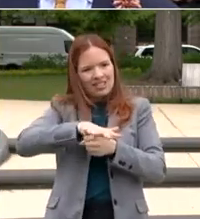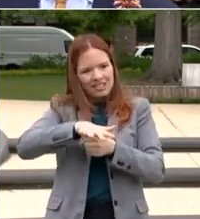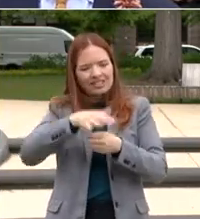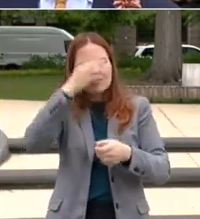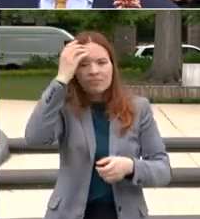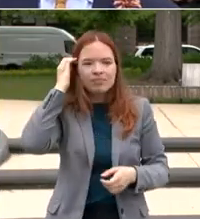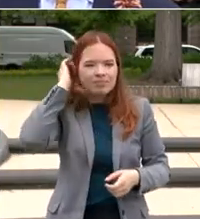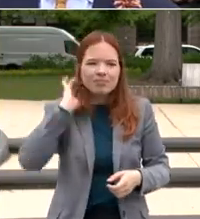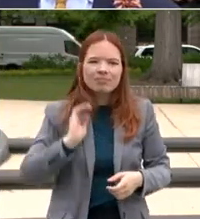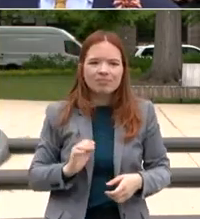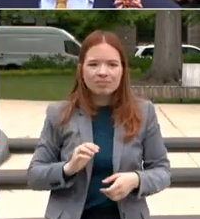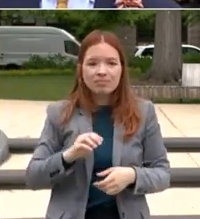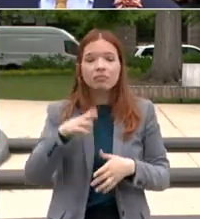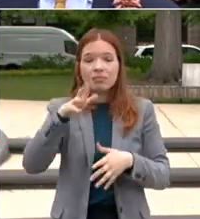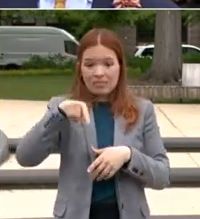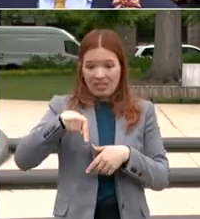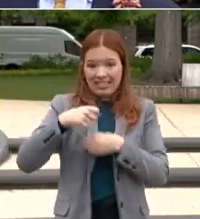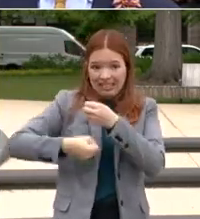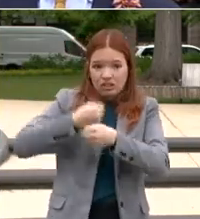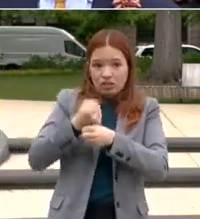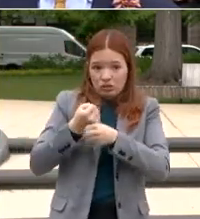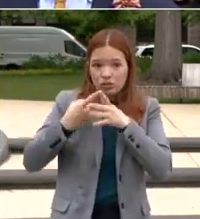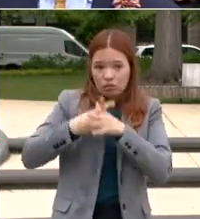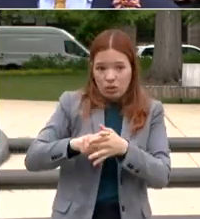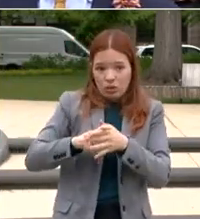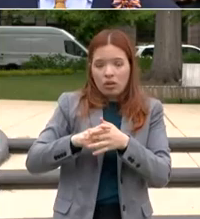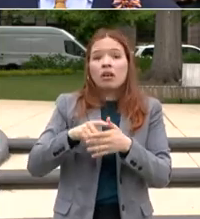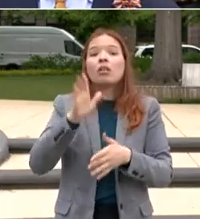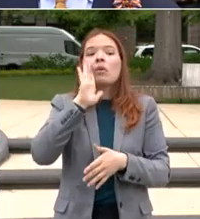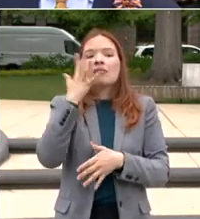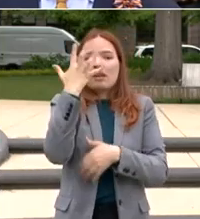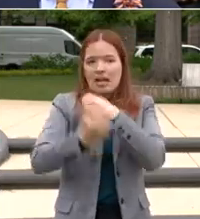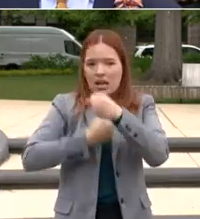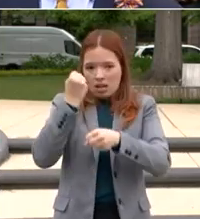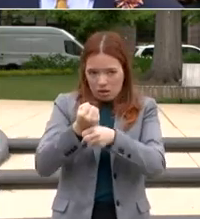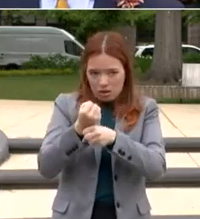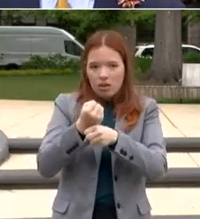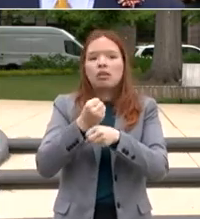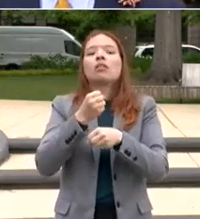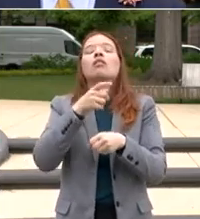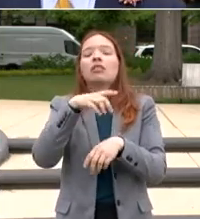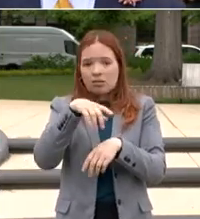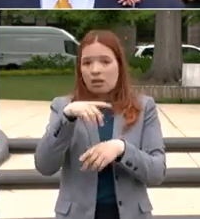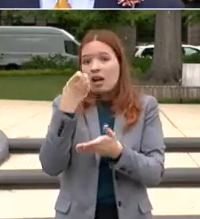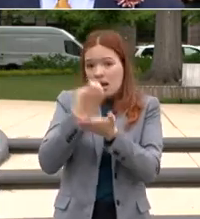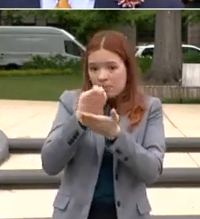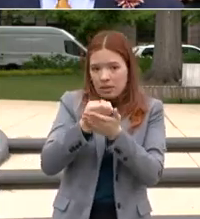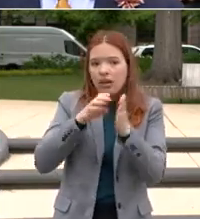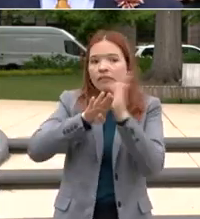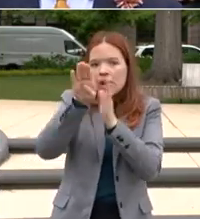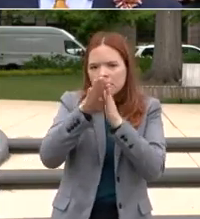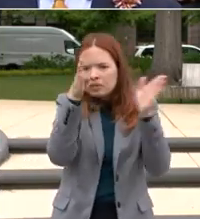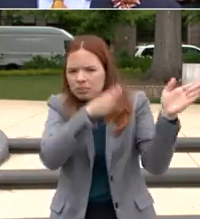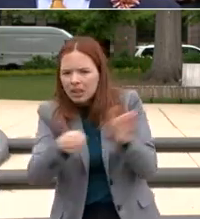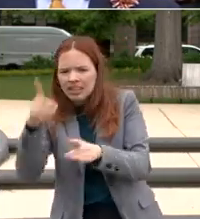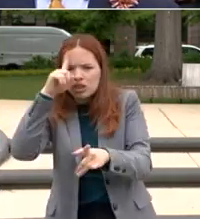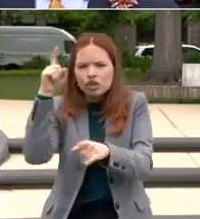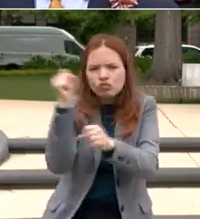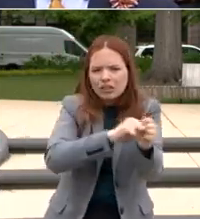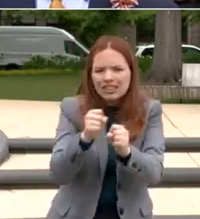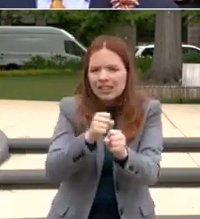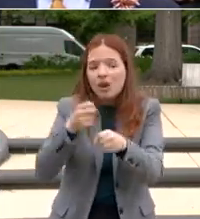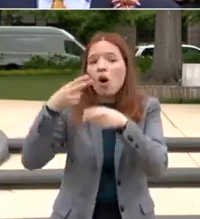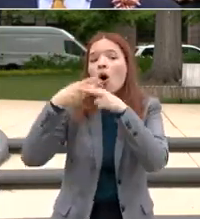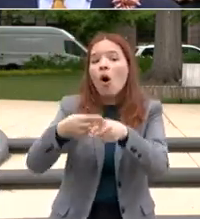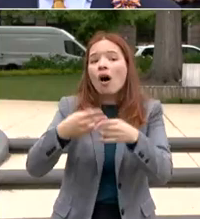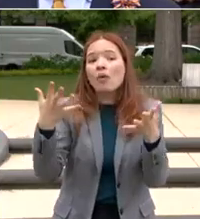we released our 5-year economic development strategy that I've coined our comeback plan,